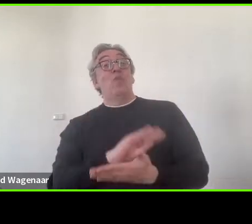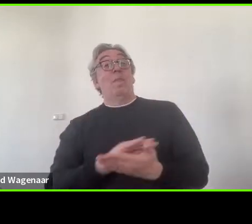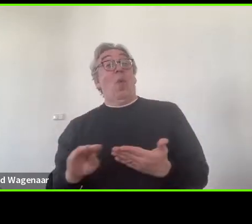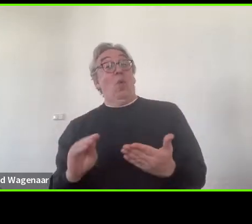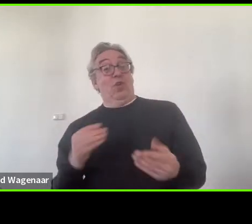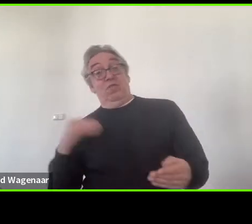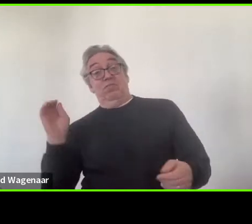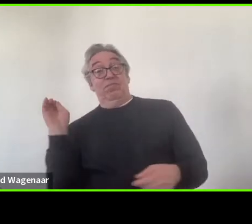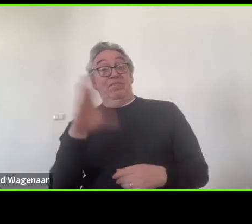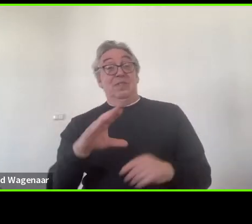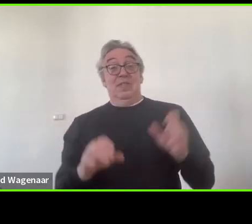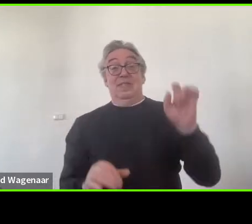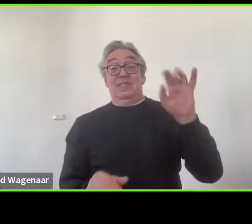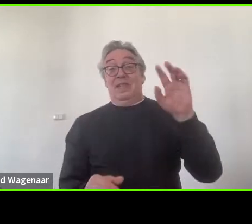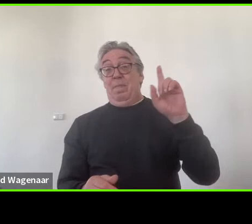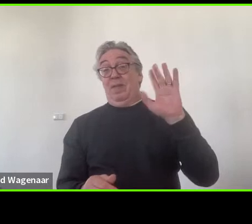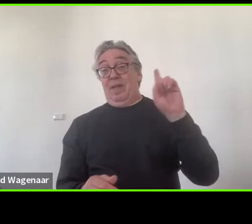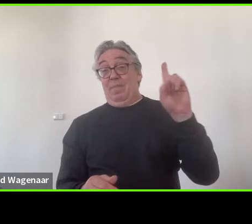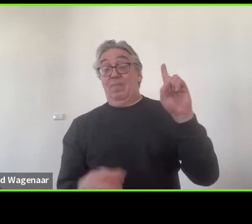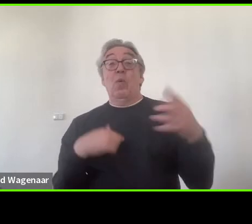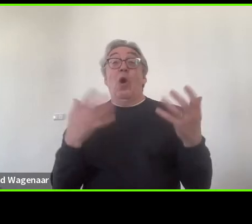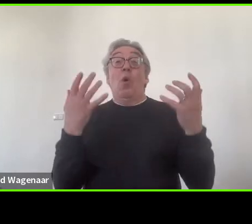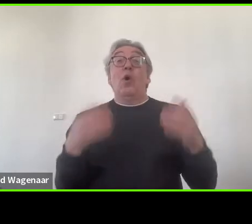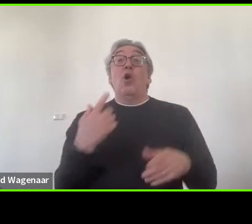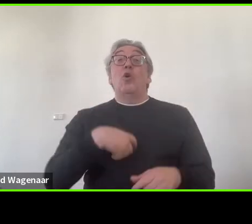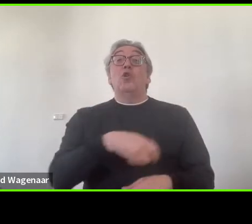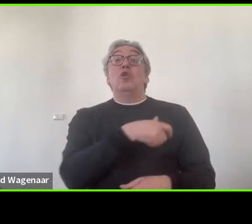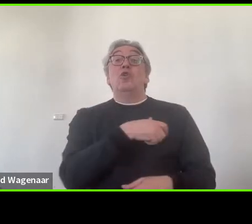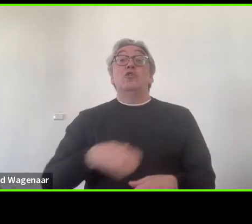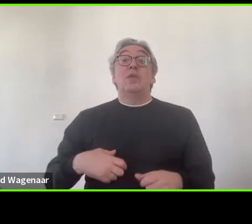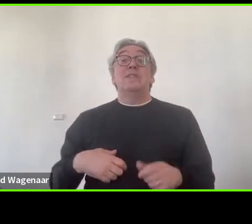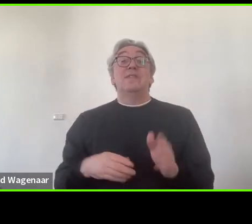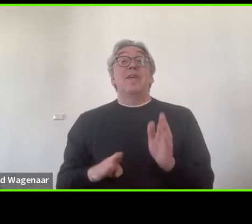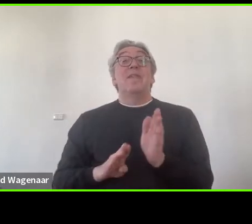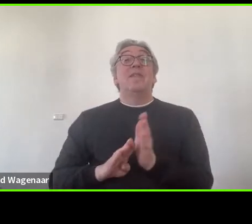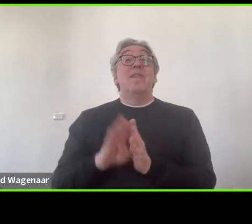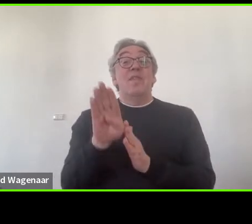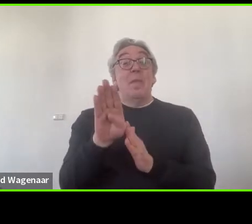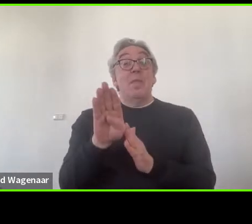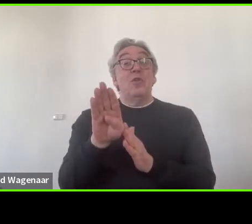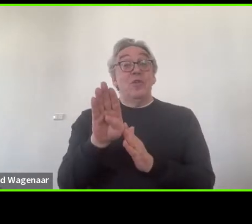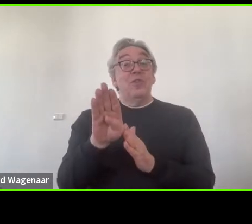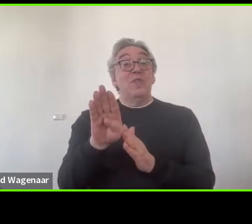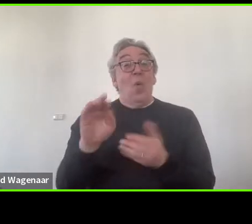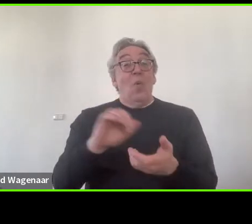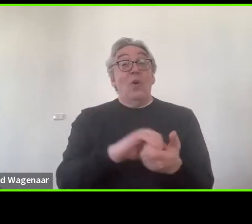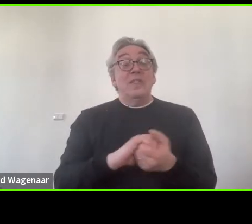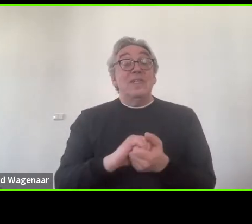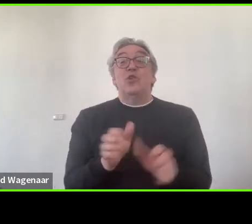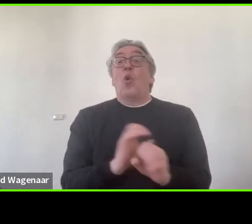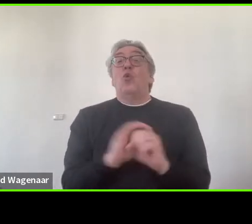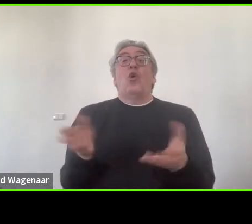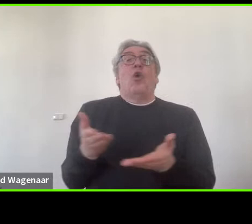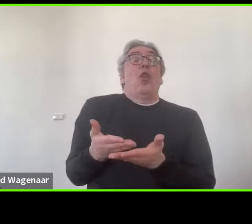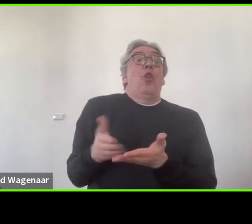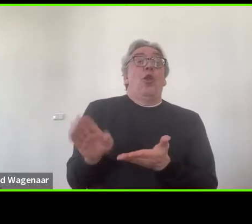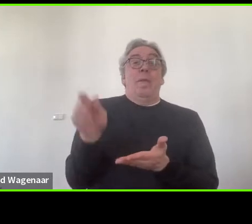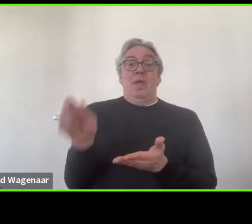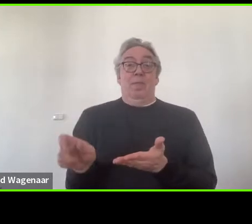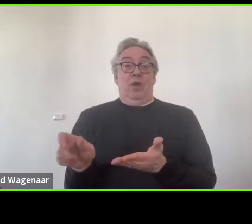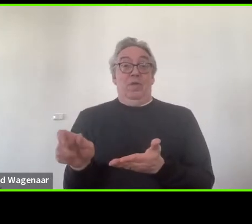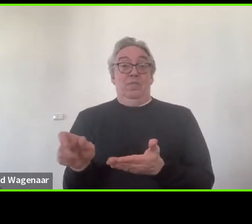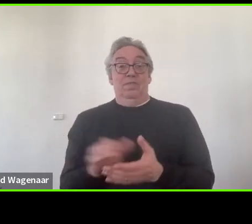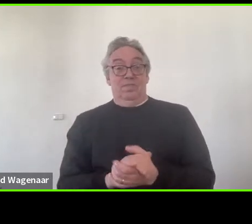inclusive Swiss development cooperation, which leaves no one behind, including women with disabilities. As Christine presented,